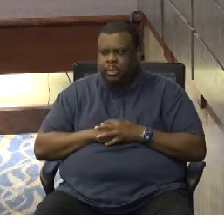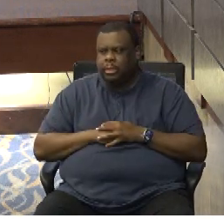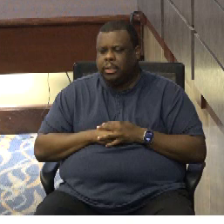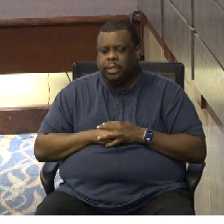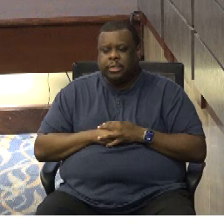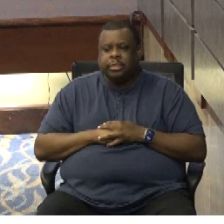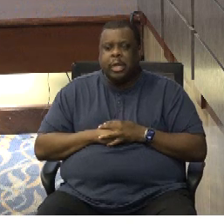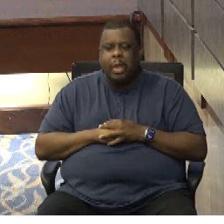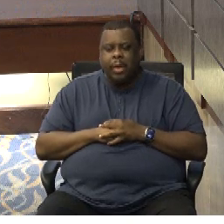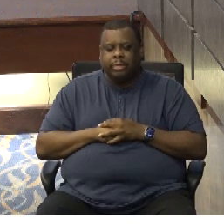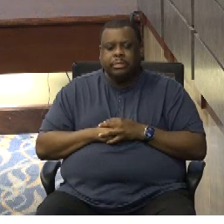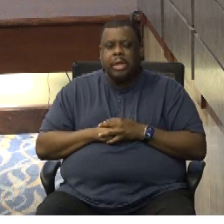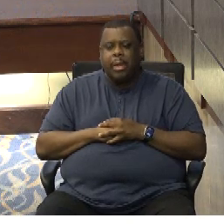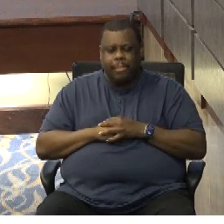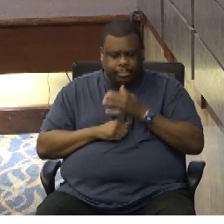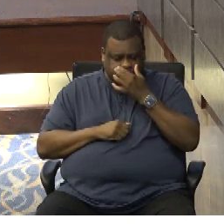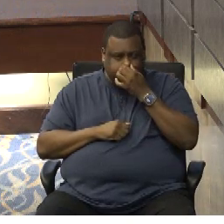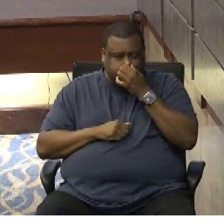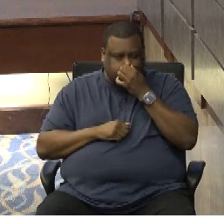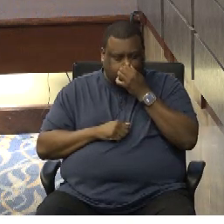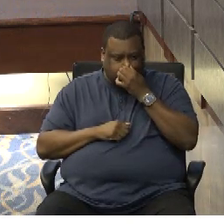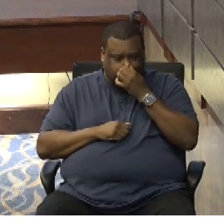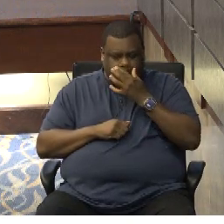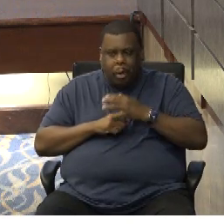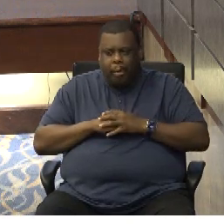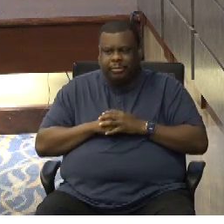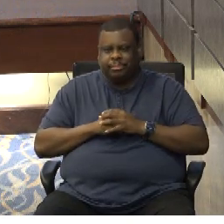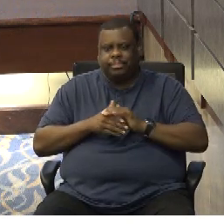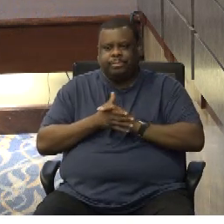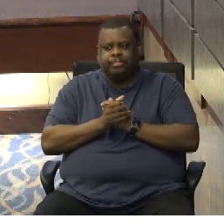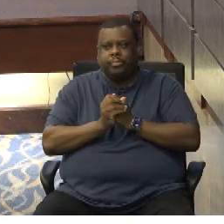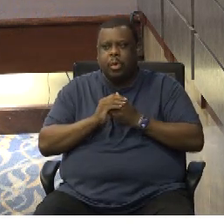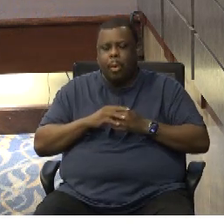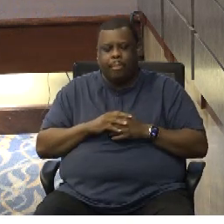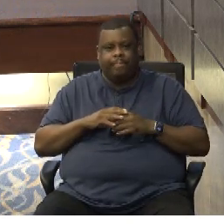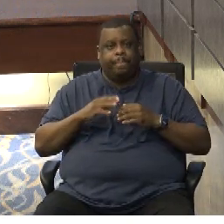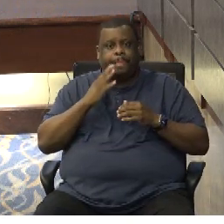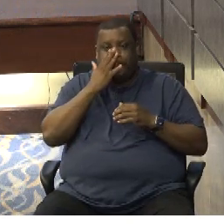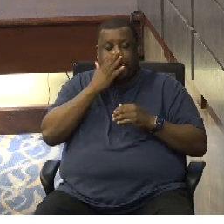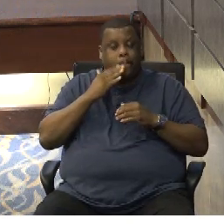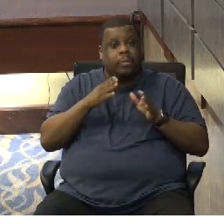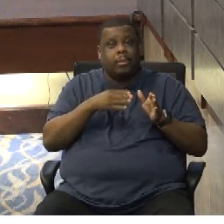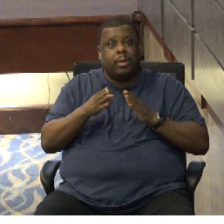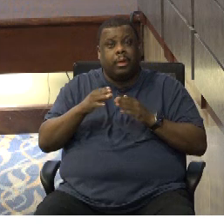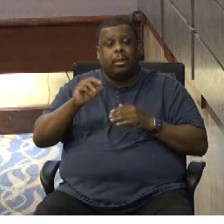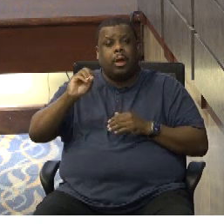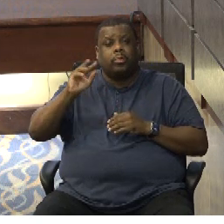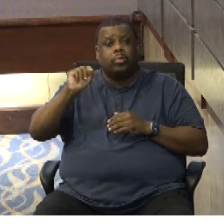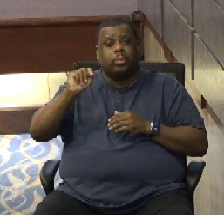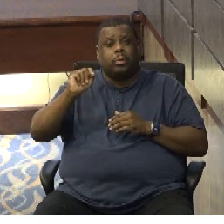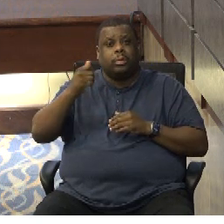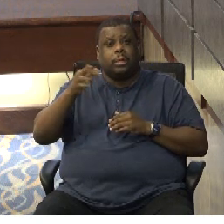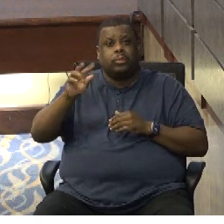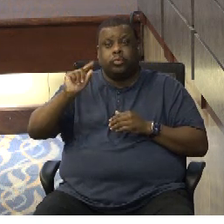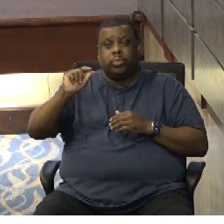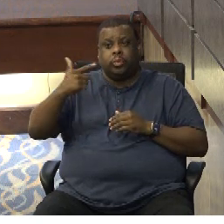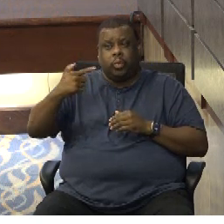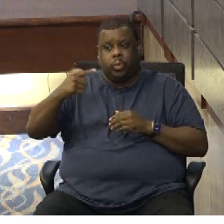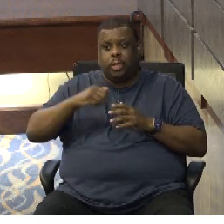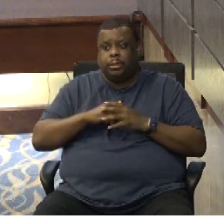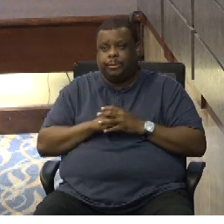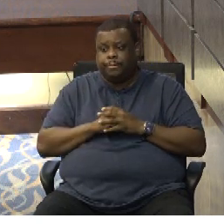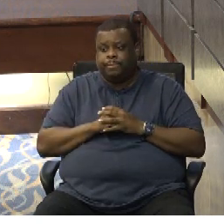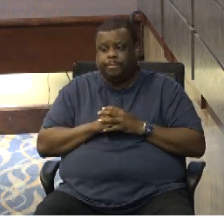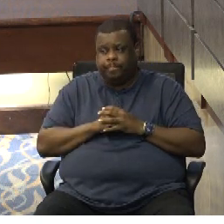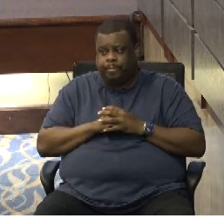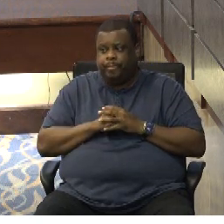So the City of Waco funding plan. So the initial funding plan for the City of Waco was approved on October 19th, 2021. It